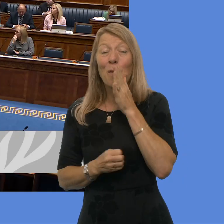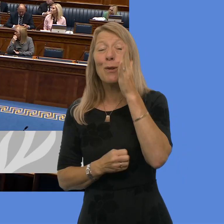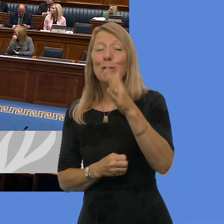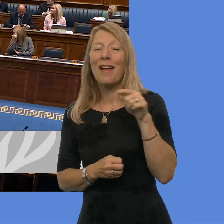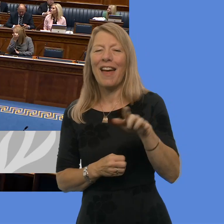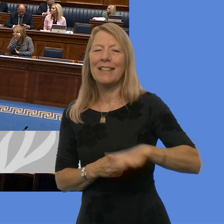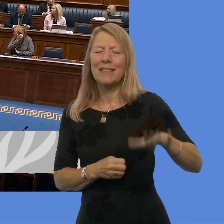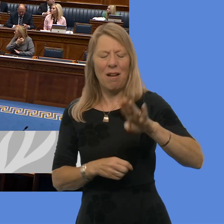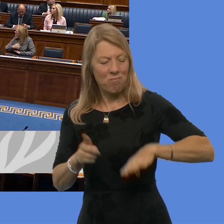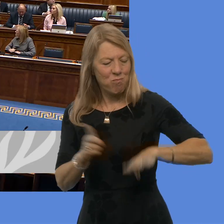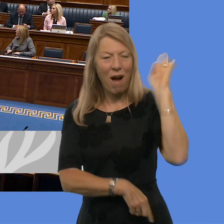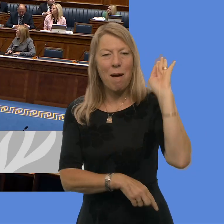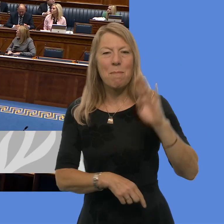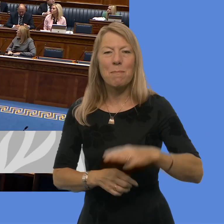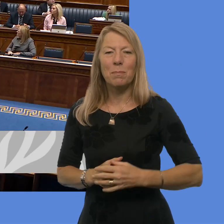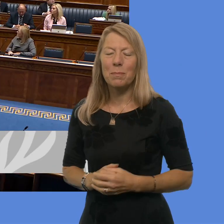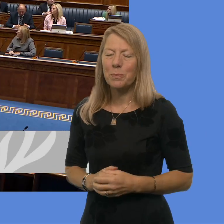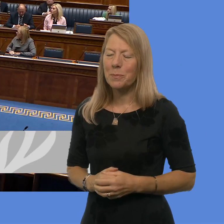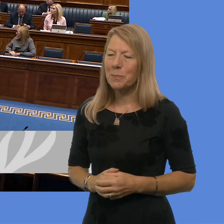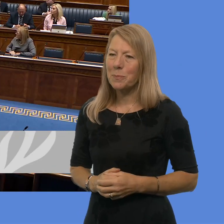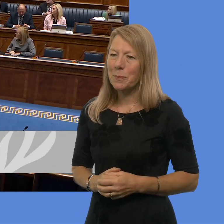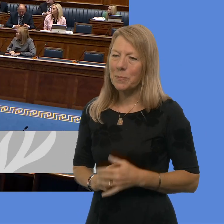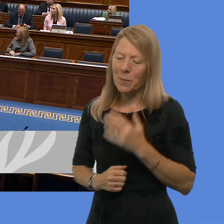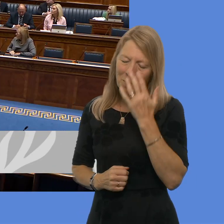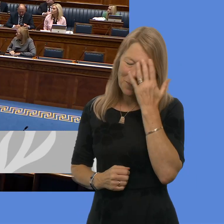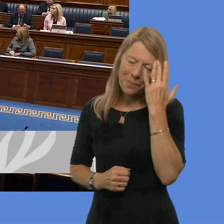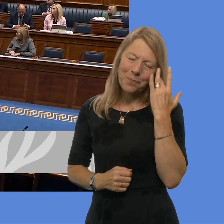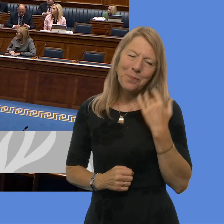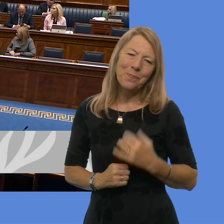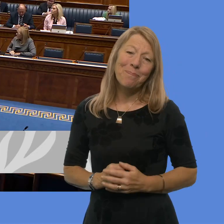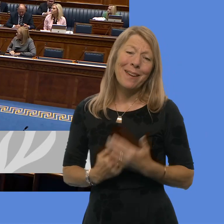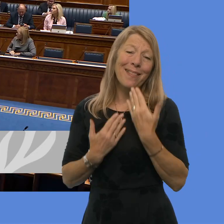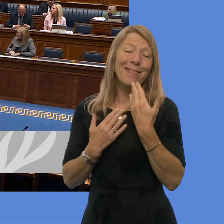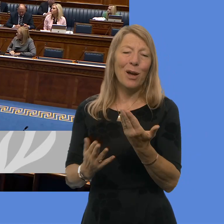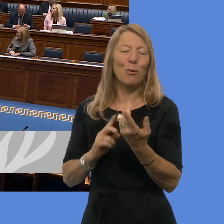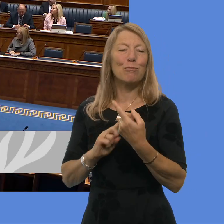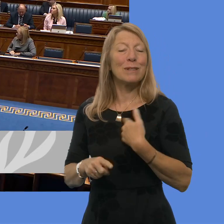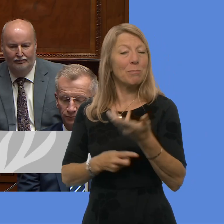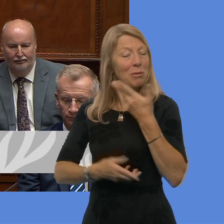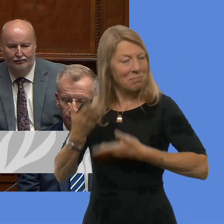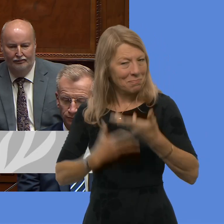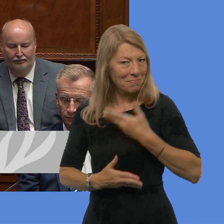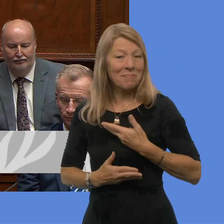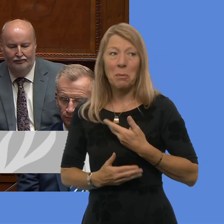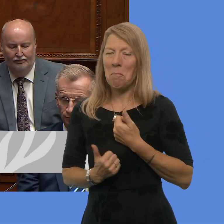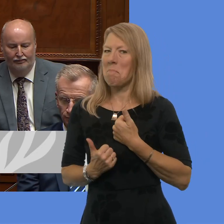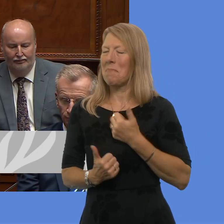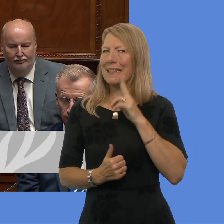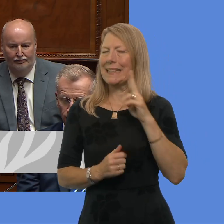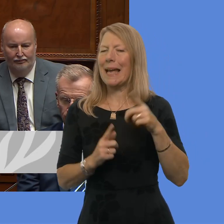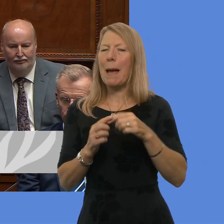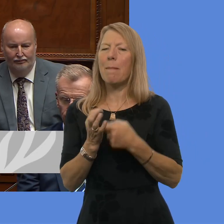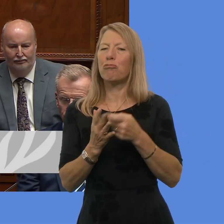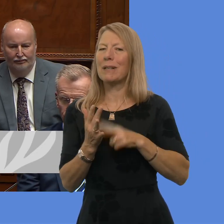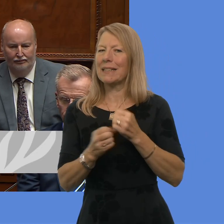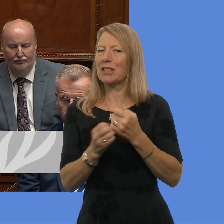Thank you, Madam Principal Deputy Speaker. Can I thank the First Minister for her response, and I welcome the progress at Aberdeen. First Minister, can you outline,